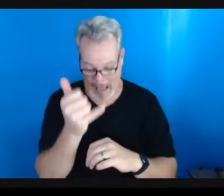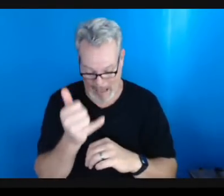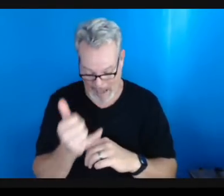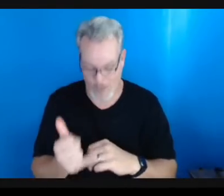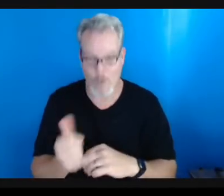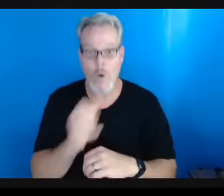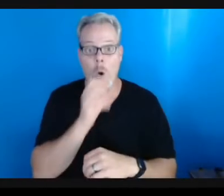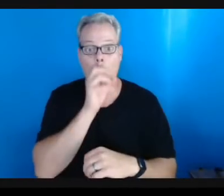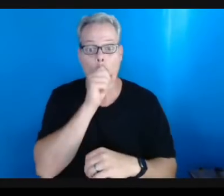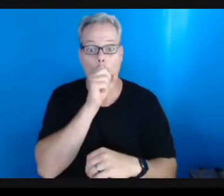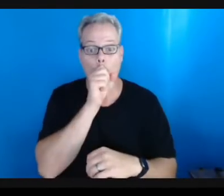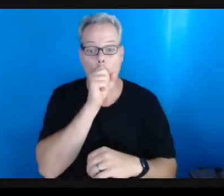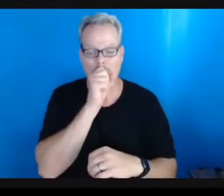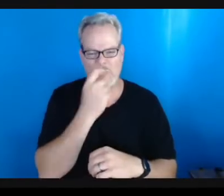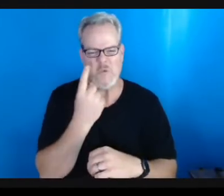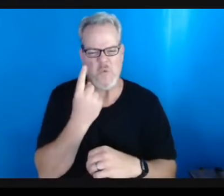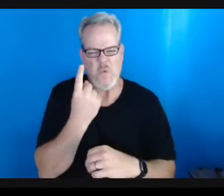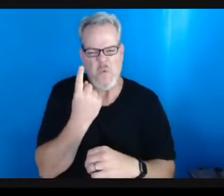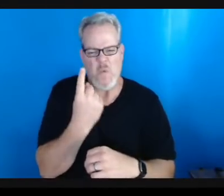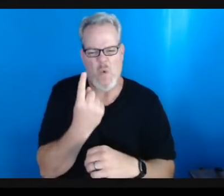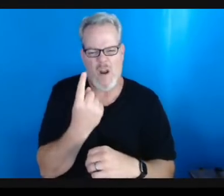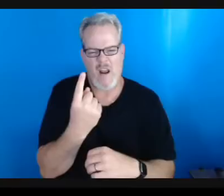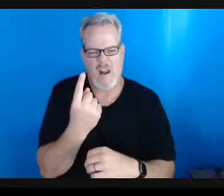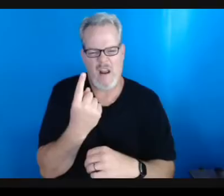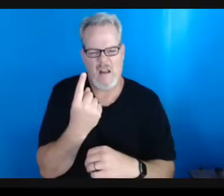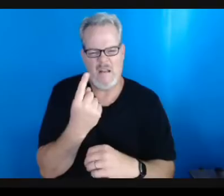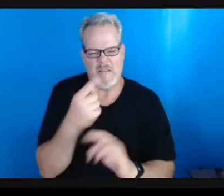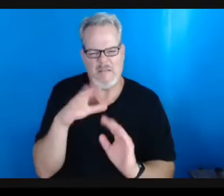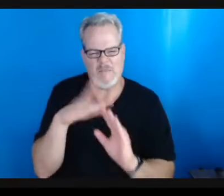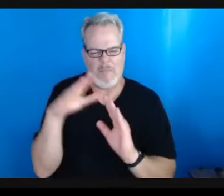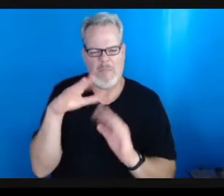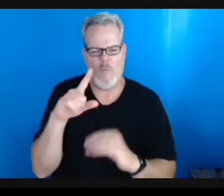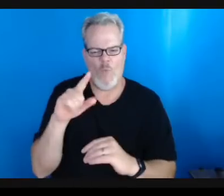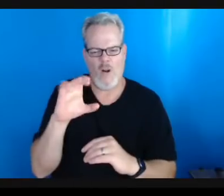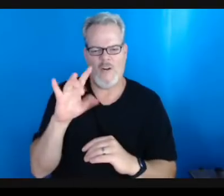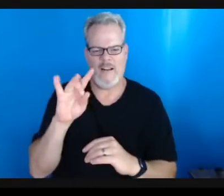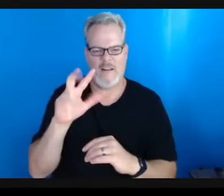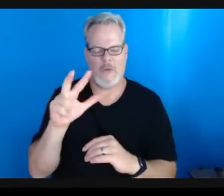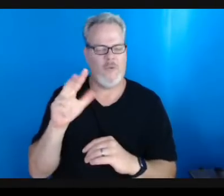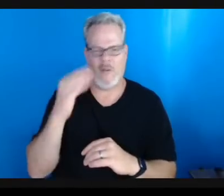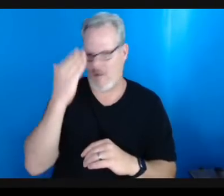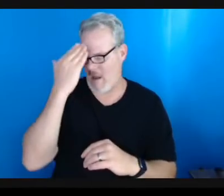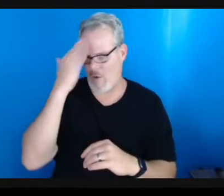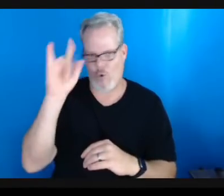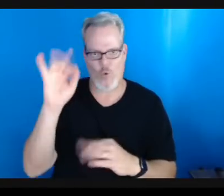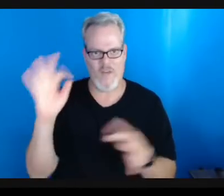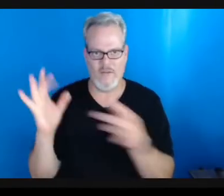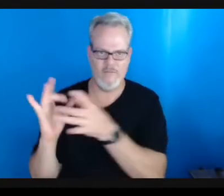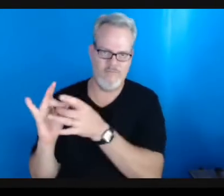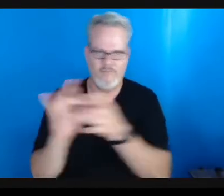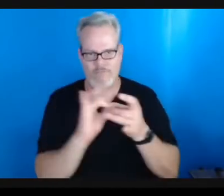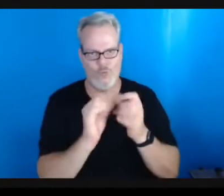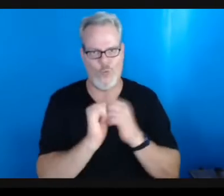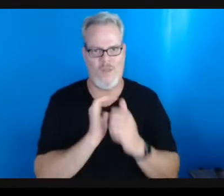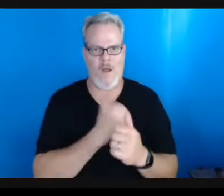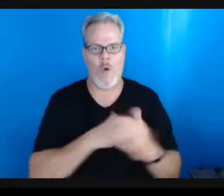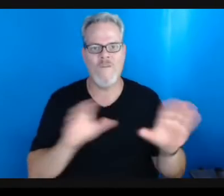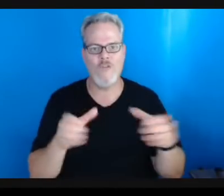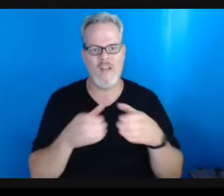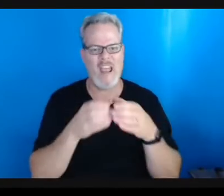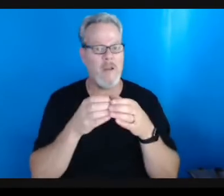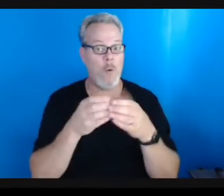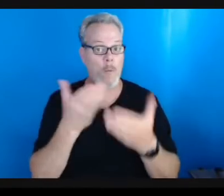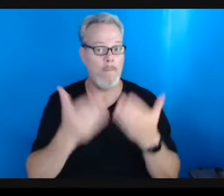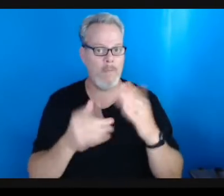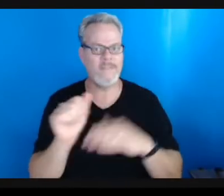one really high value here at 183. I'm not sure that has exactly anything to do with our volcano necessarily. It might be something